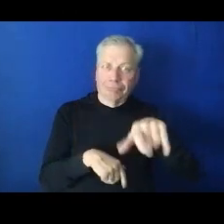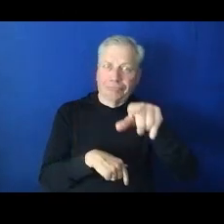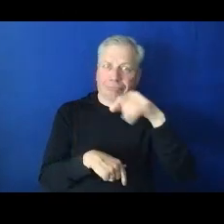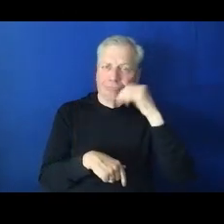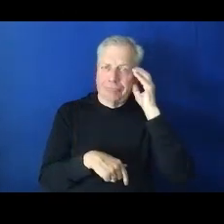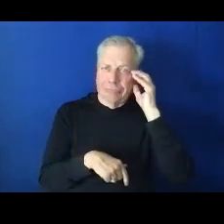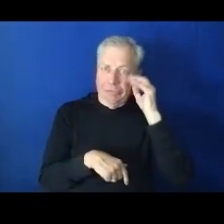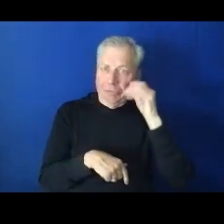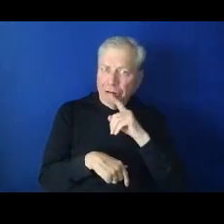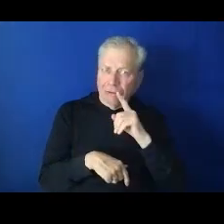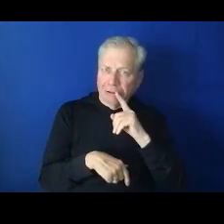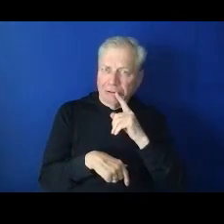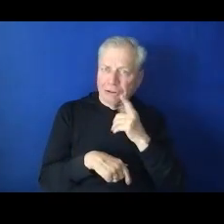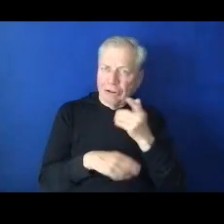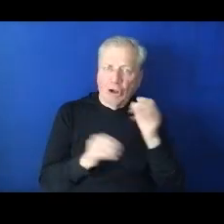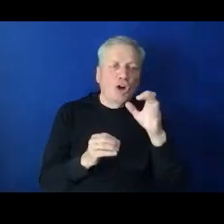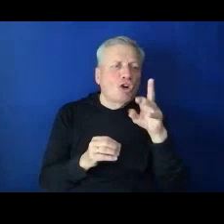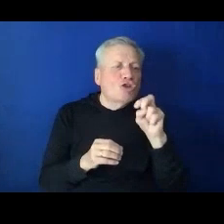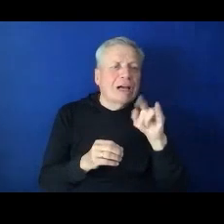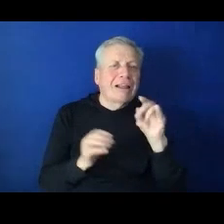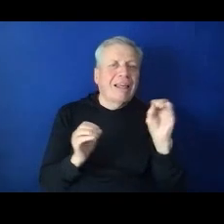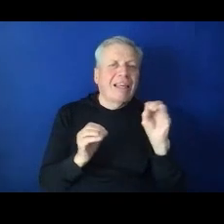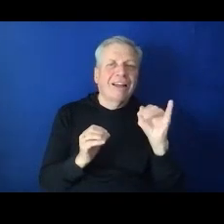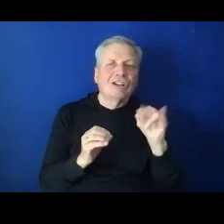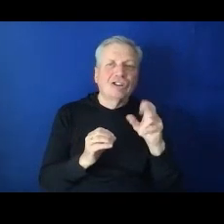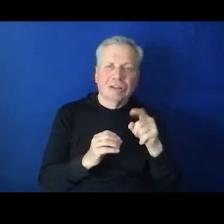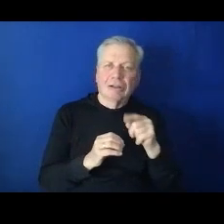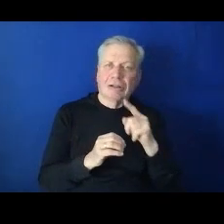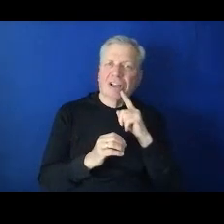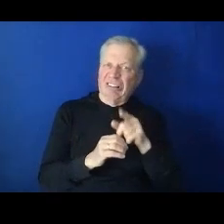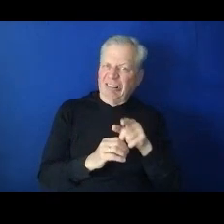like, really? No credit, no nothing. I was like, savages.